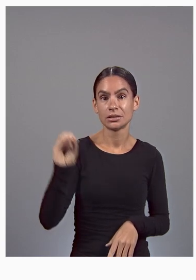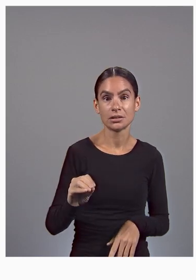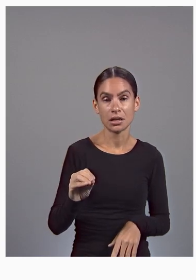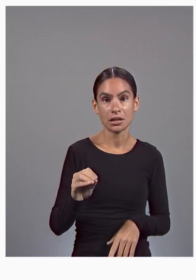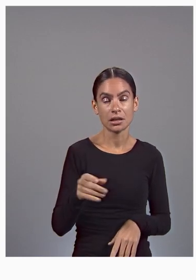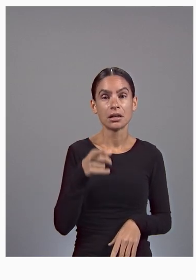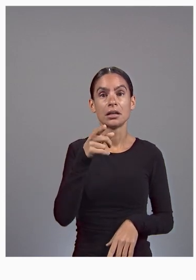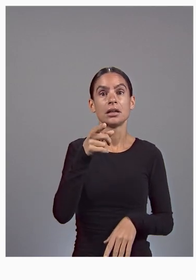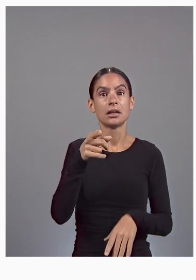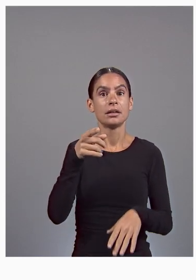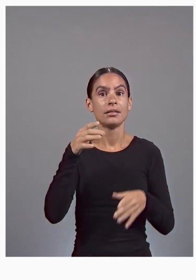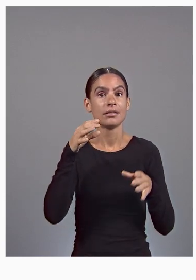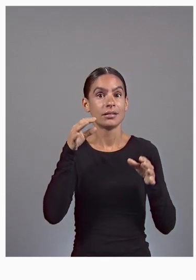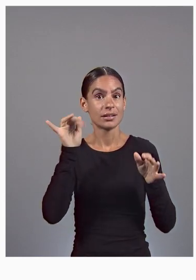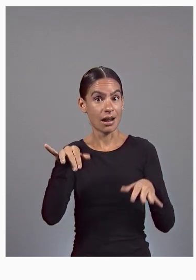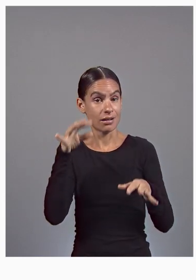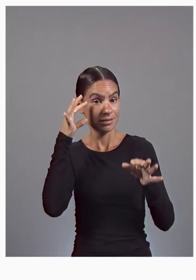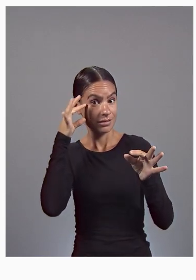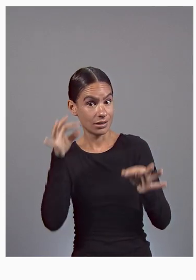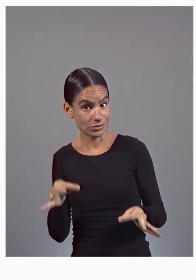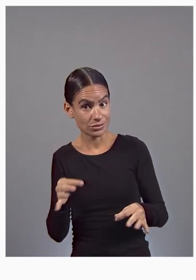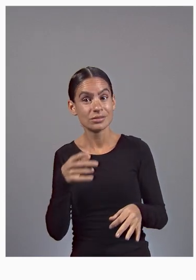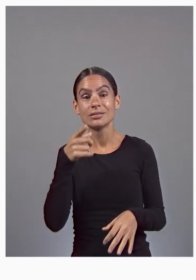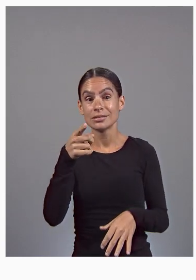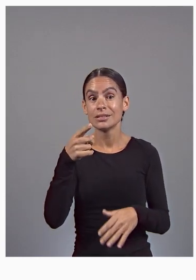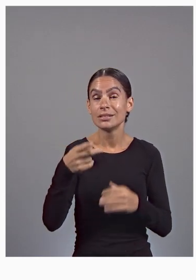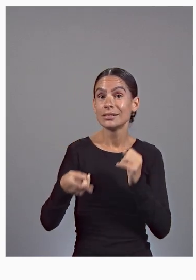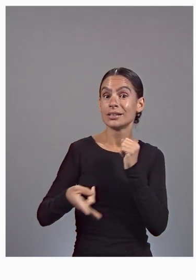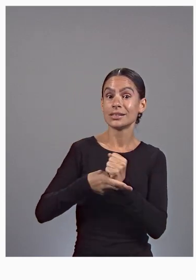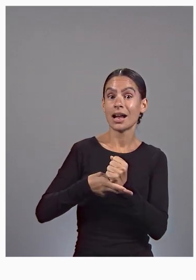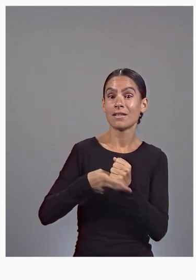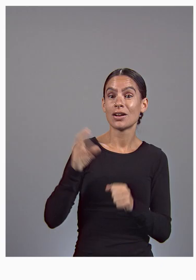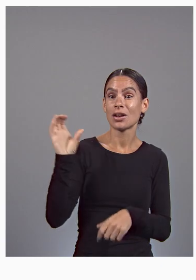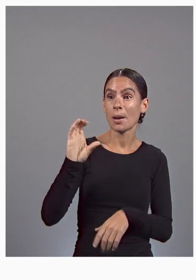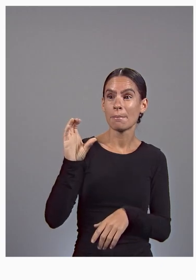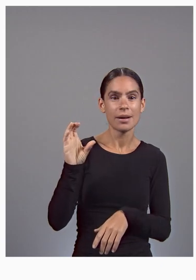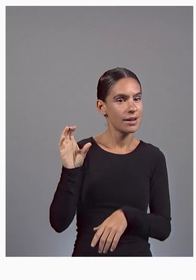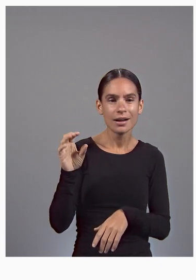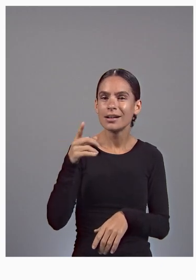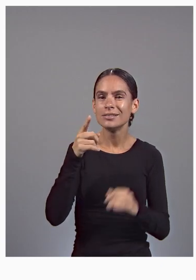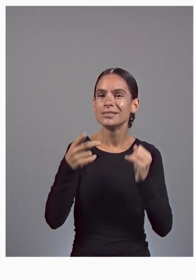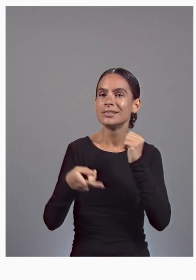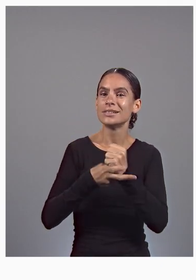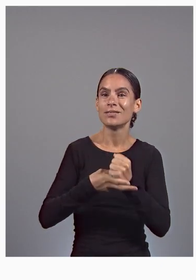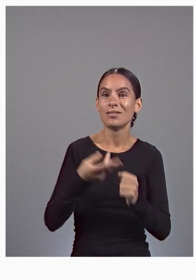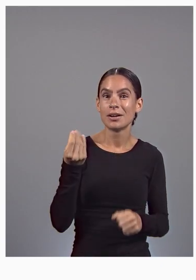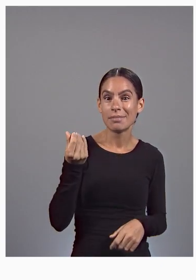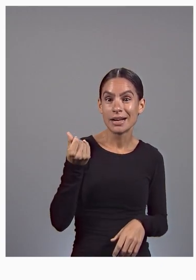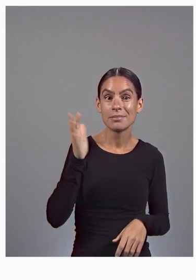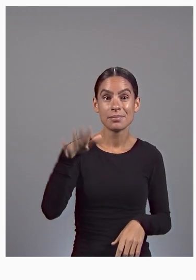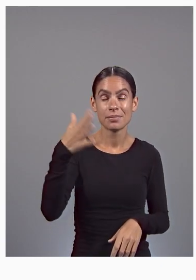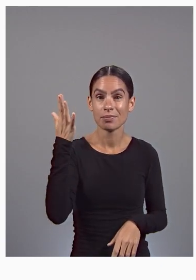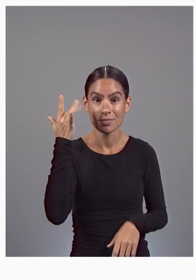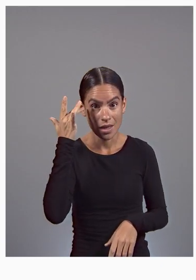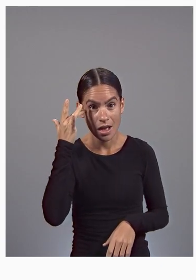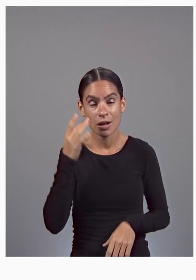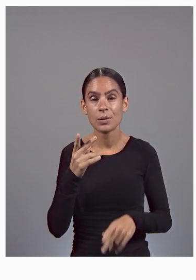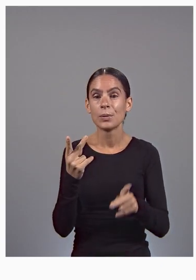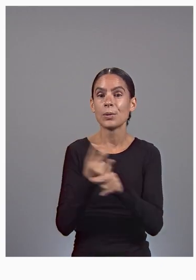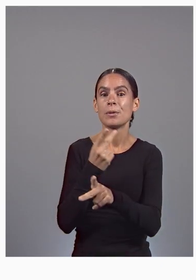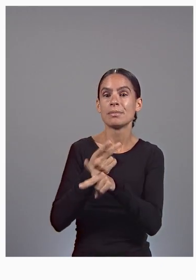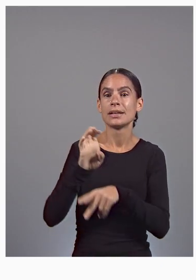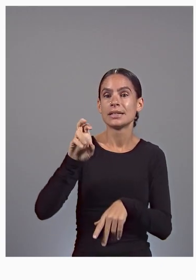And with this move, you not only saved carbon, you also saved money, since a compute engine VM is cheaper in